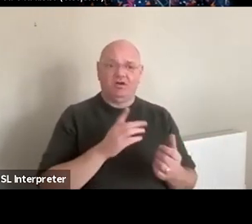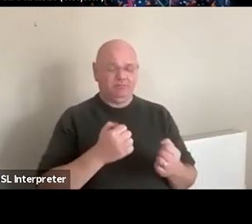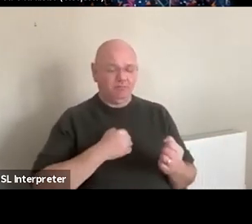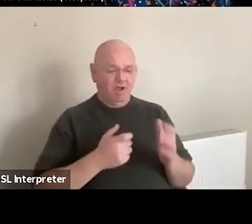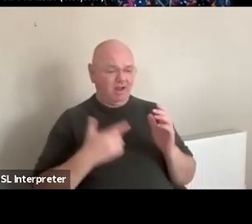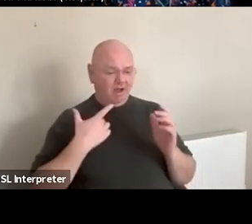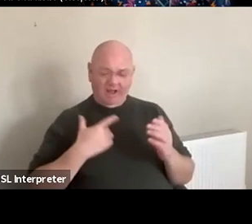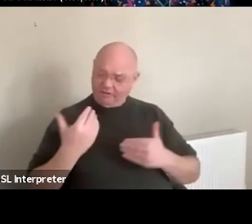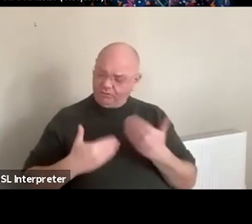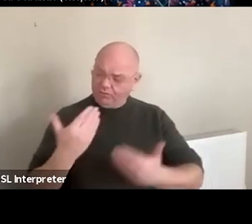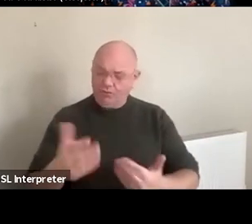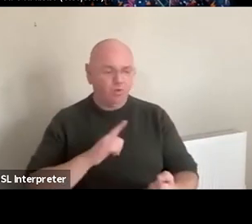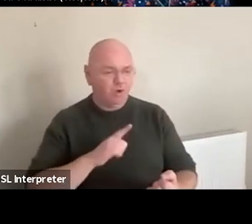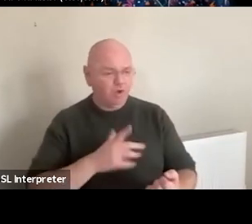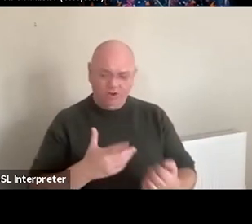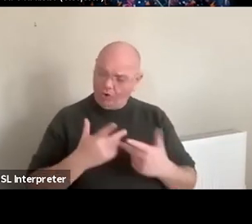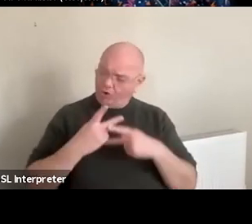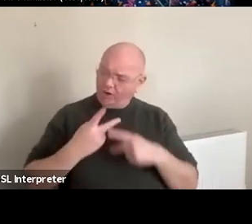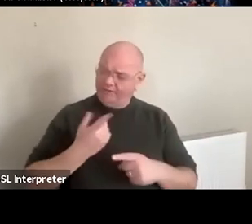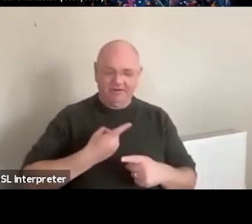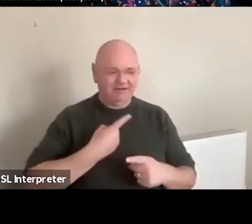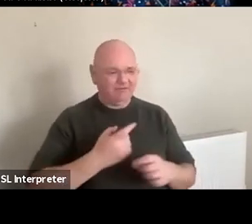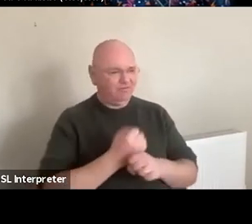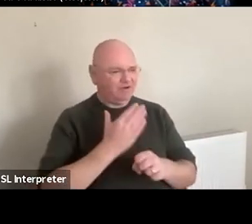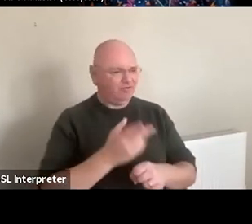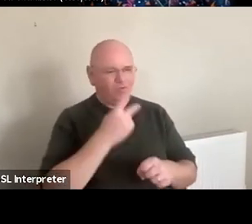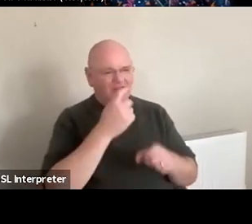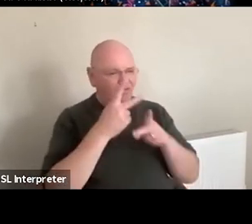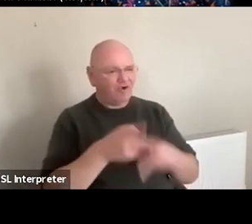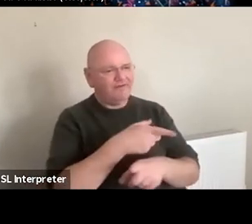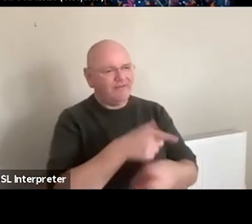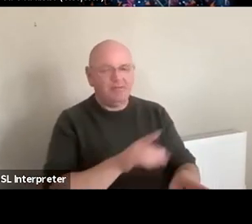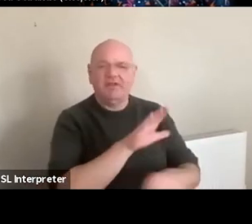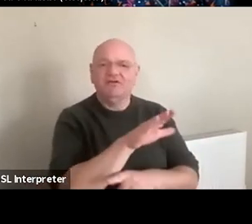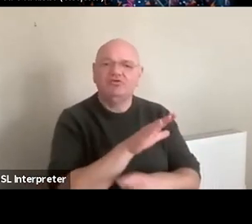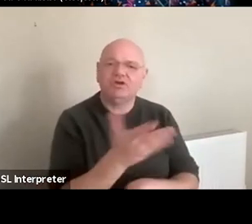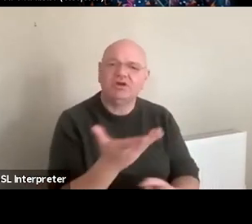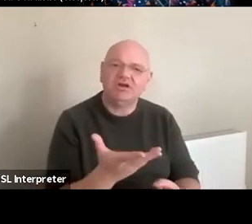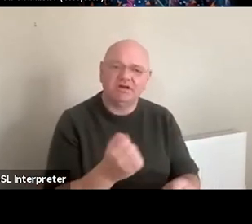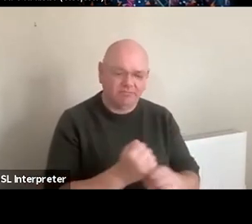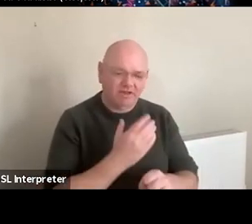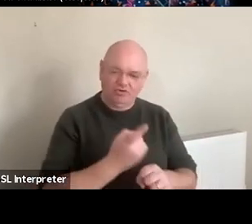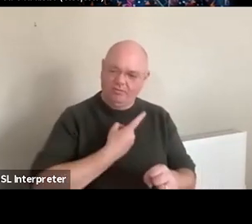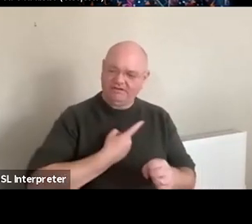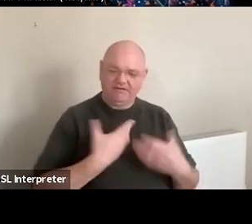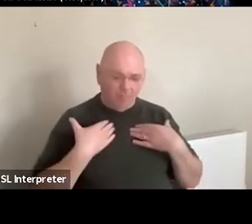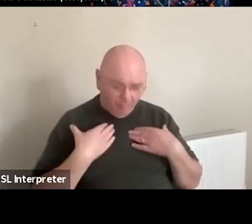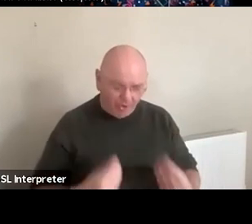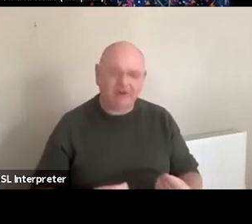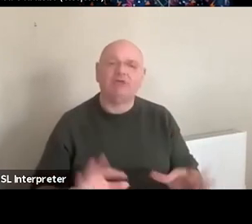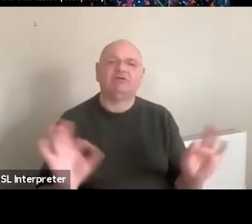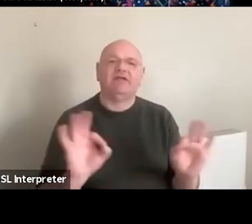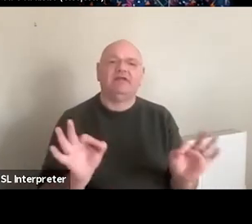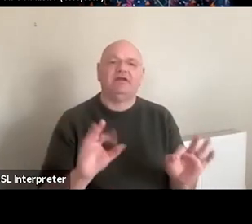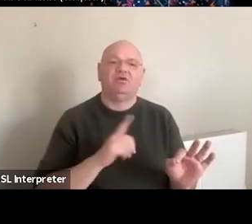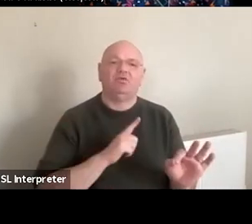I'm feeding myself, to ensure that I'm not burning myself out, to ensure that I'm not working myself to the bone. I owe that to the people who care